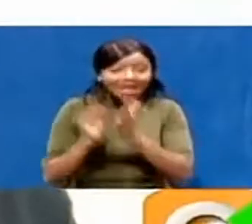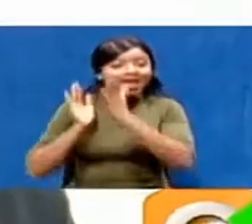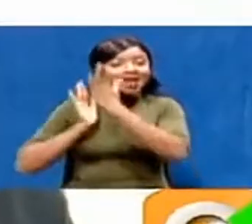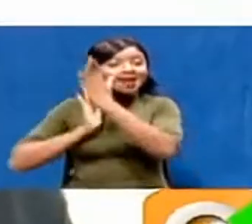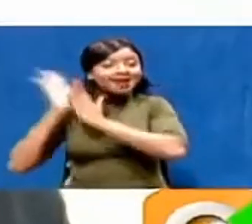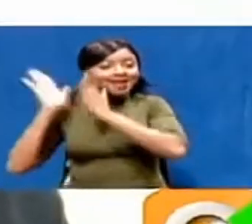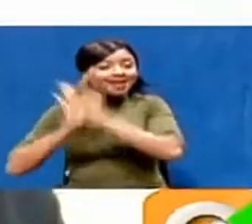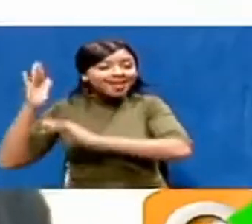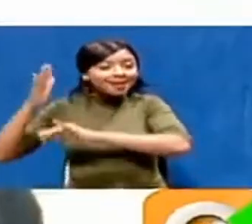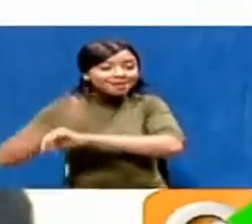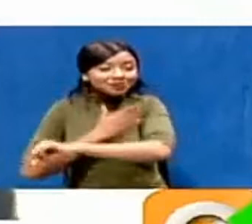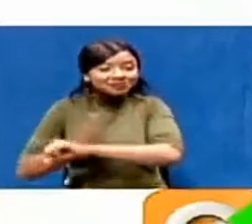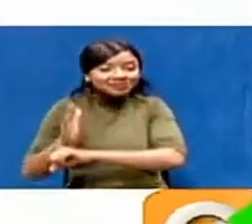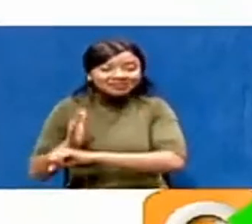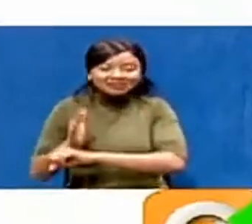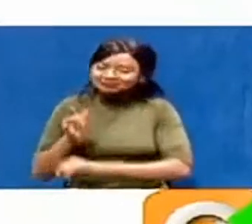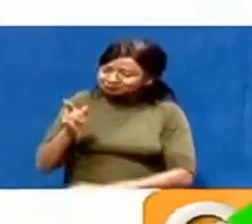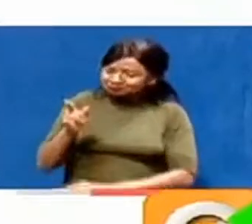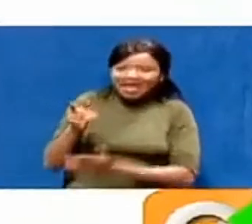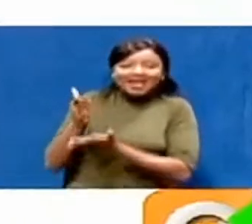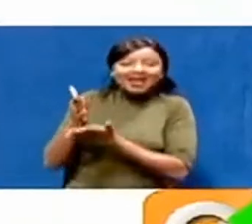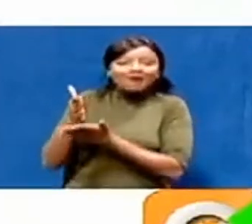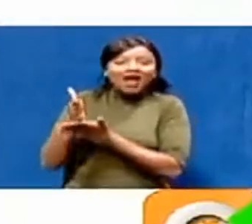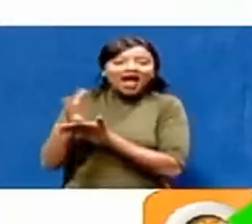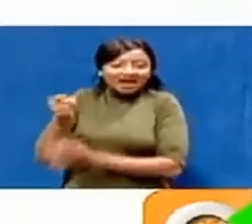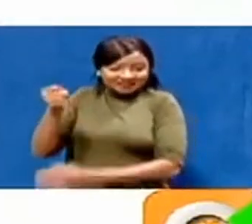will continue. It's in half time.